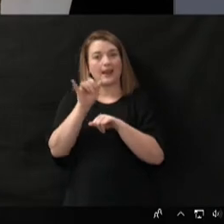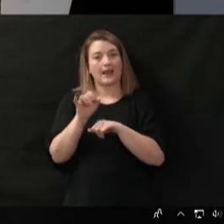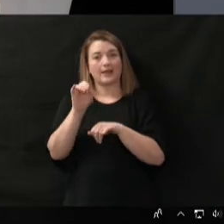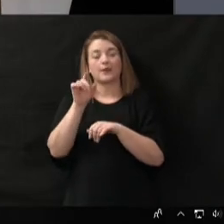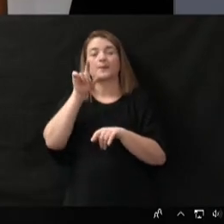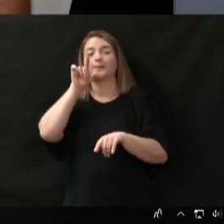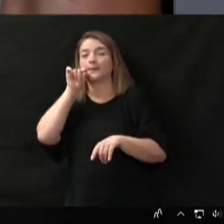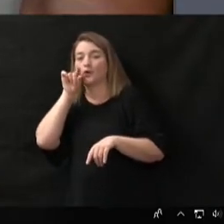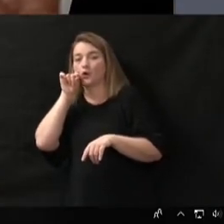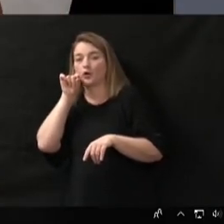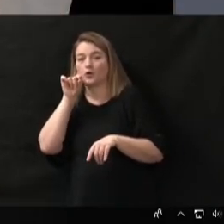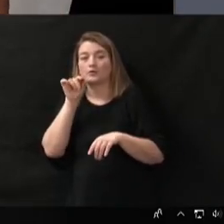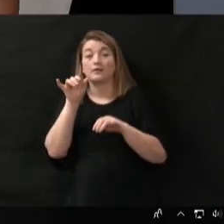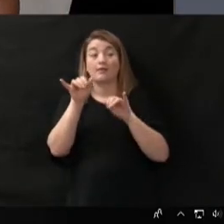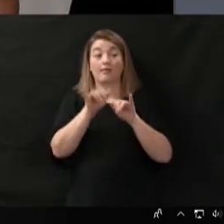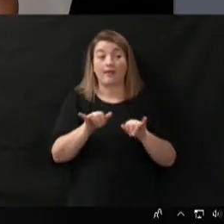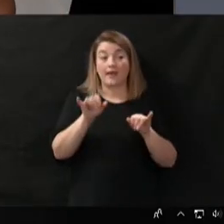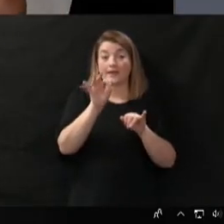fern.